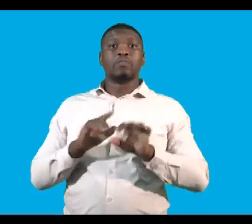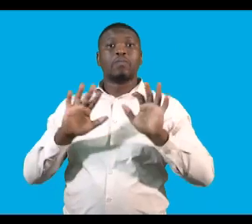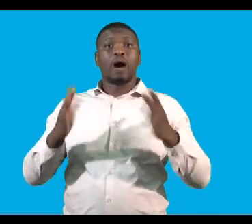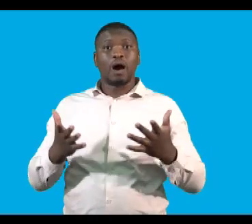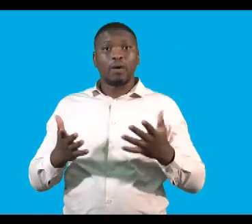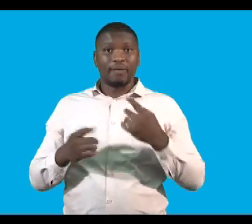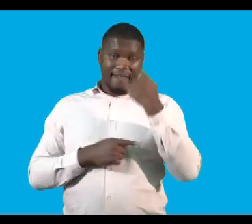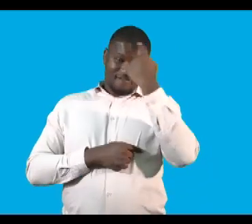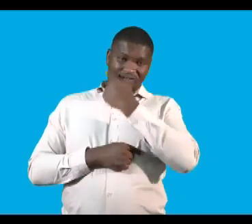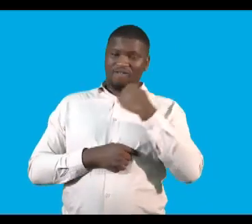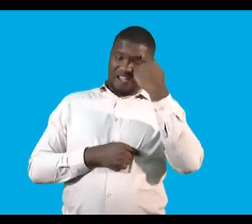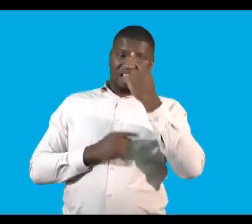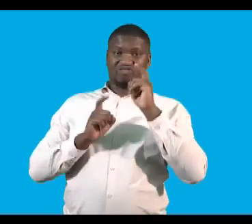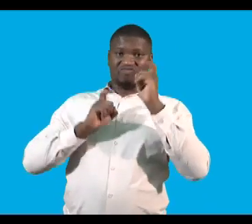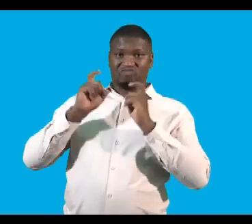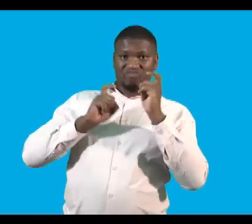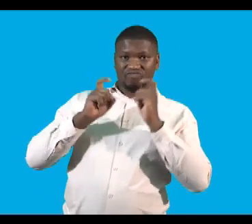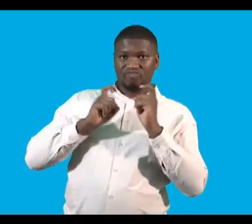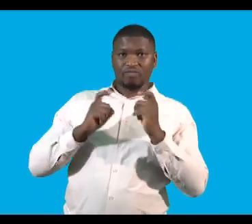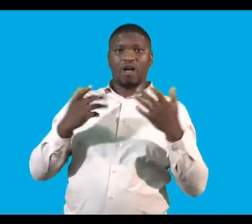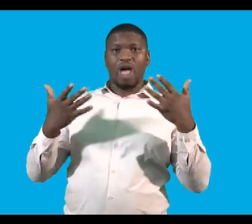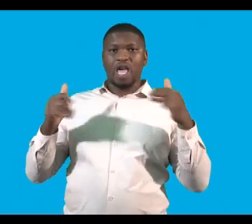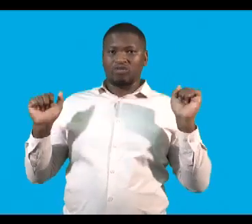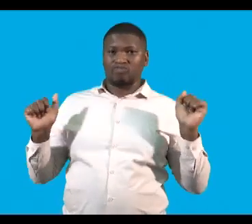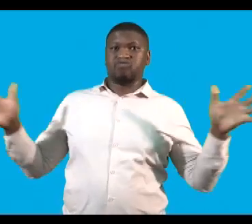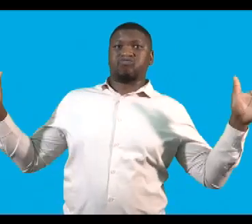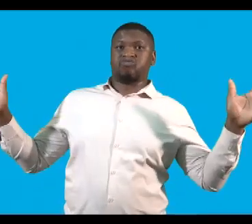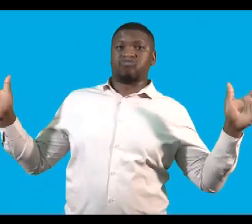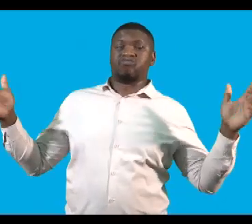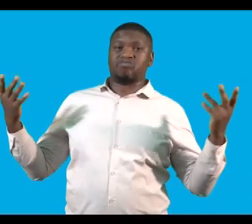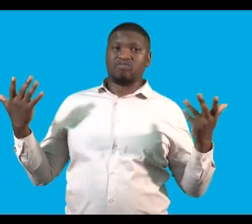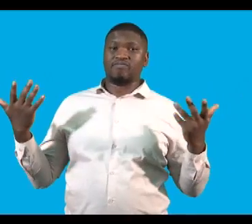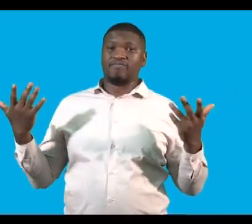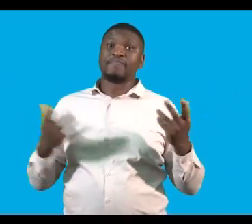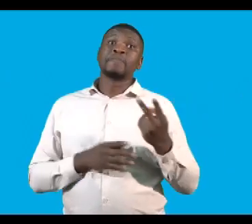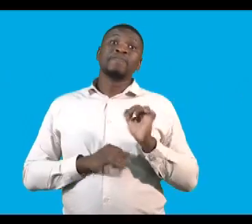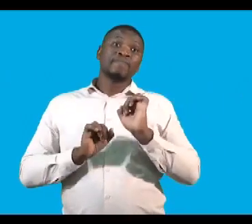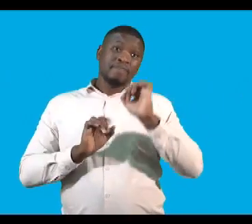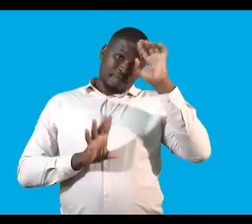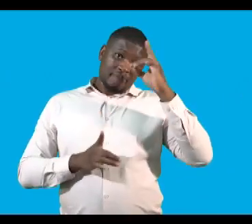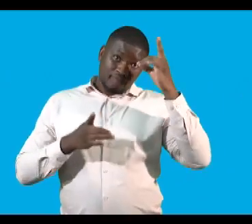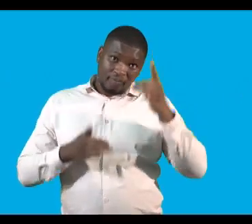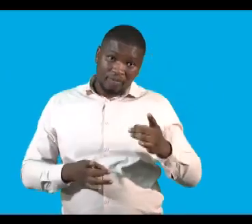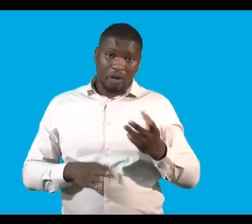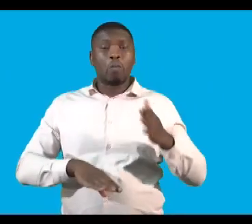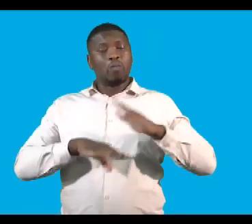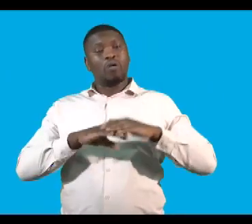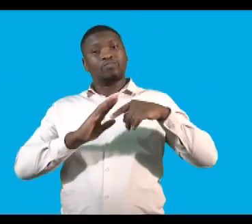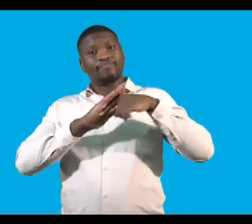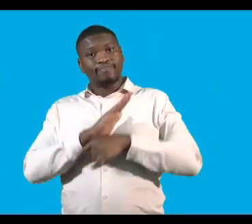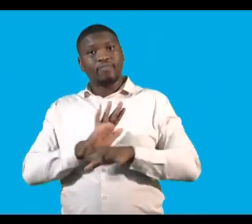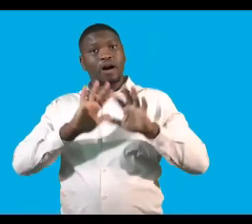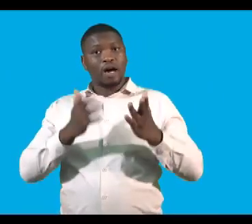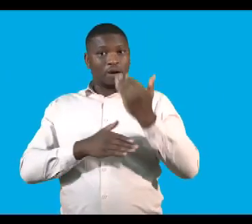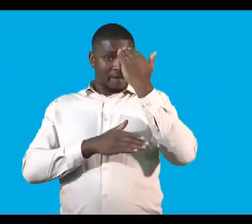indicated by her despairing look, her outstretched arms in frame 5. This decision is further